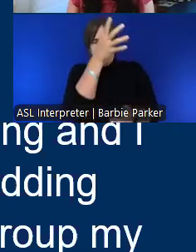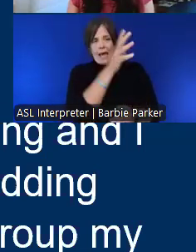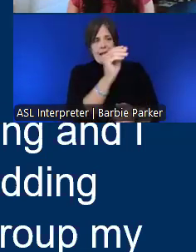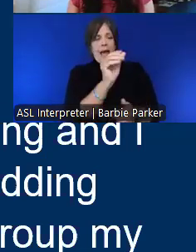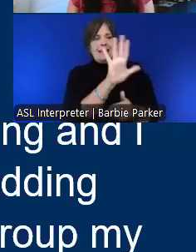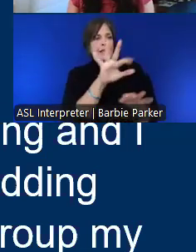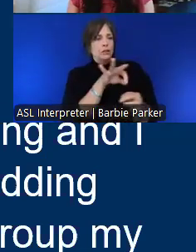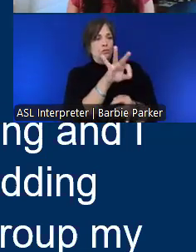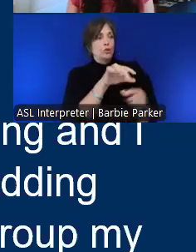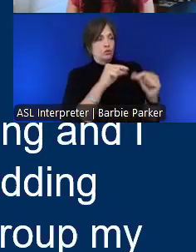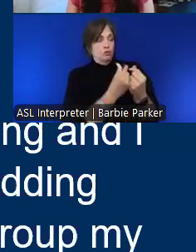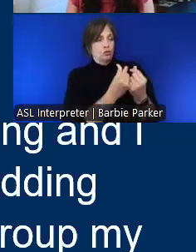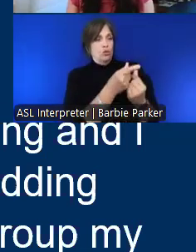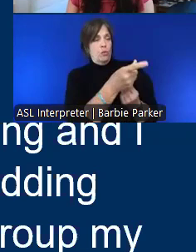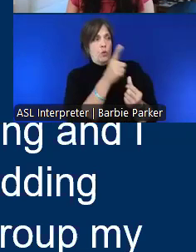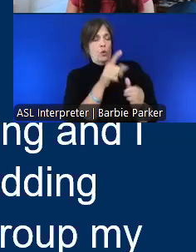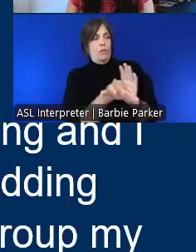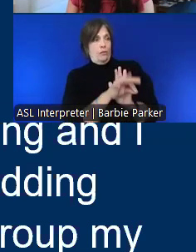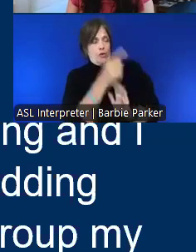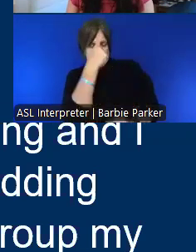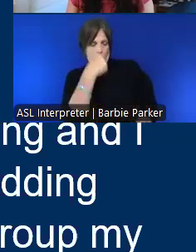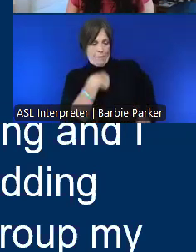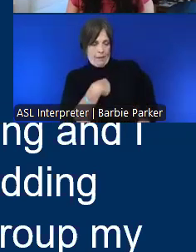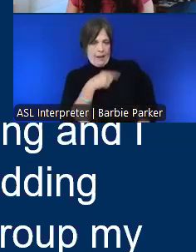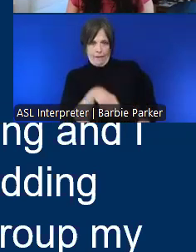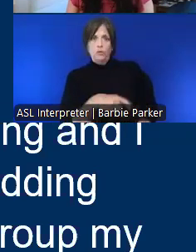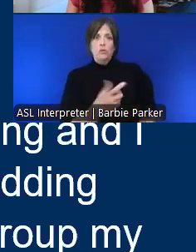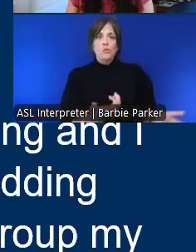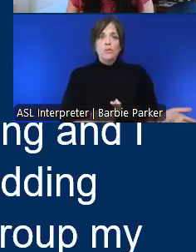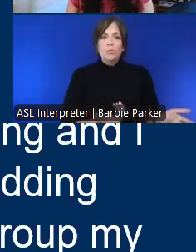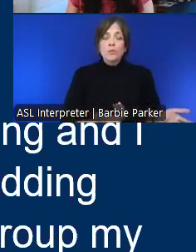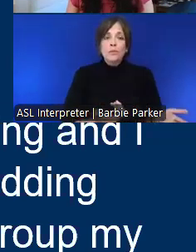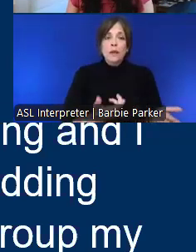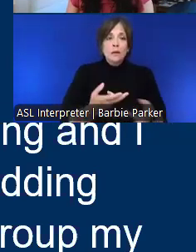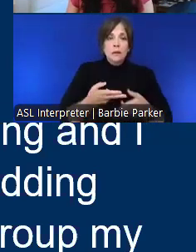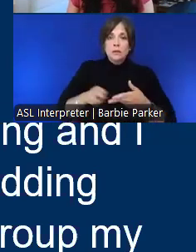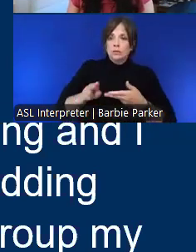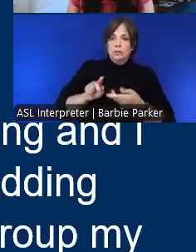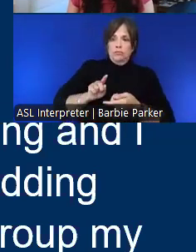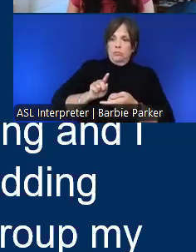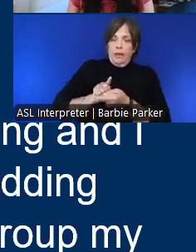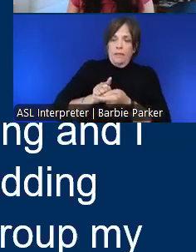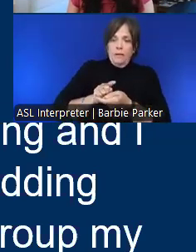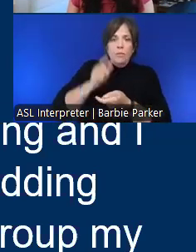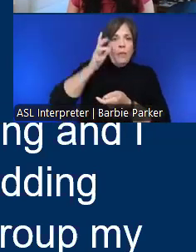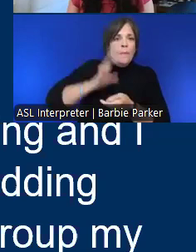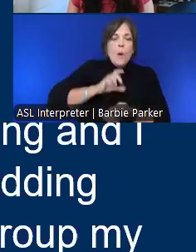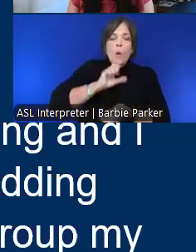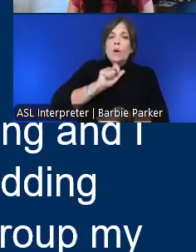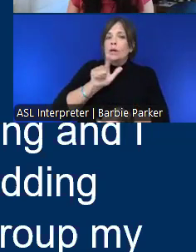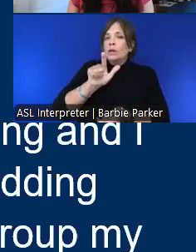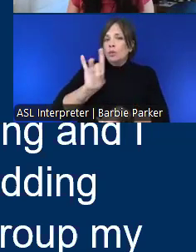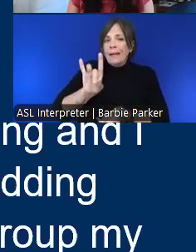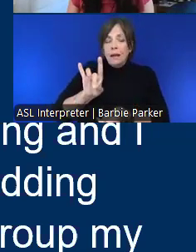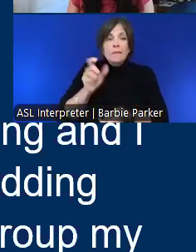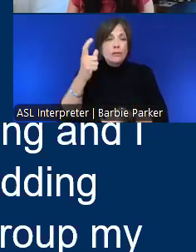leader of his spiritual group chose for me. So after a brief meeting with a 28-year-old man who was 13 years